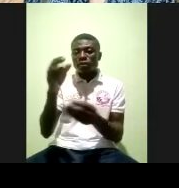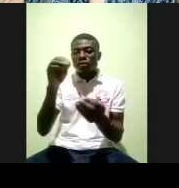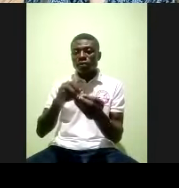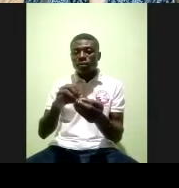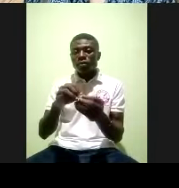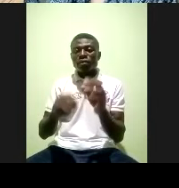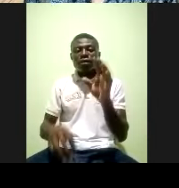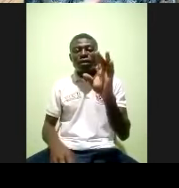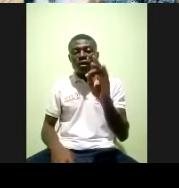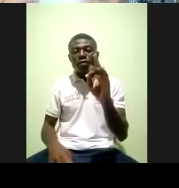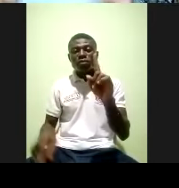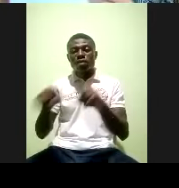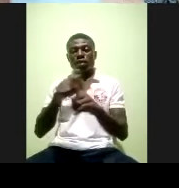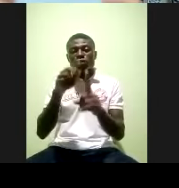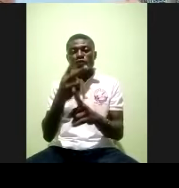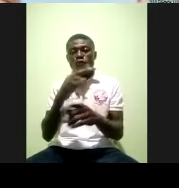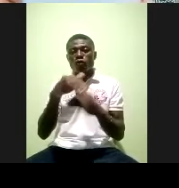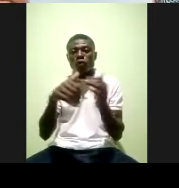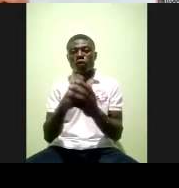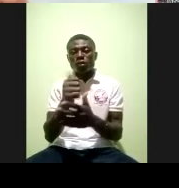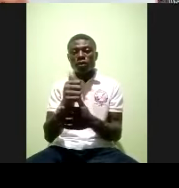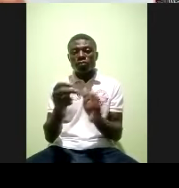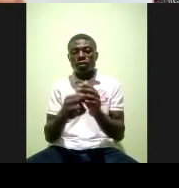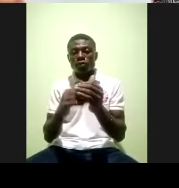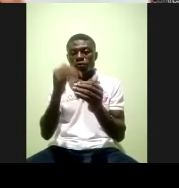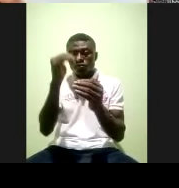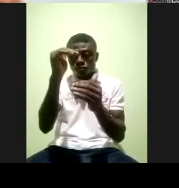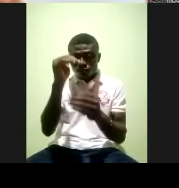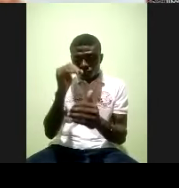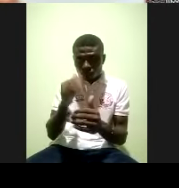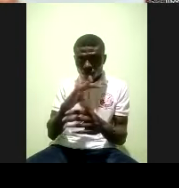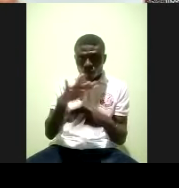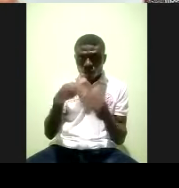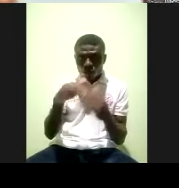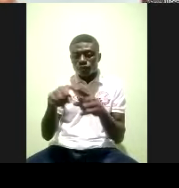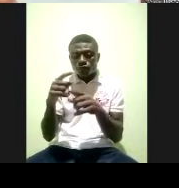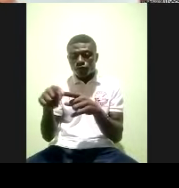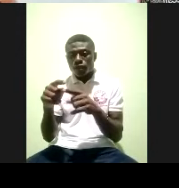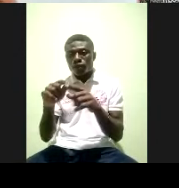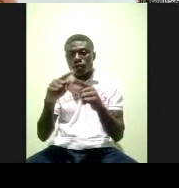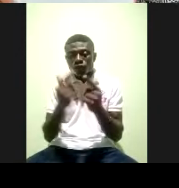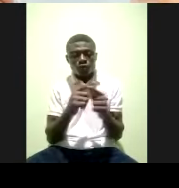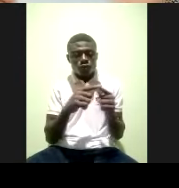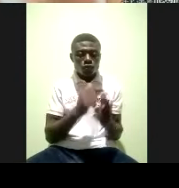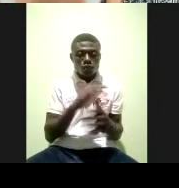also makes 10. So these number bonds, how the different groupings of each